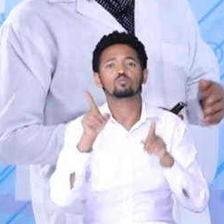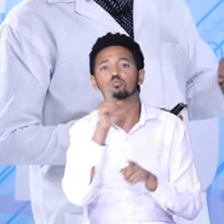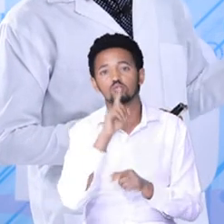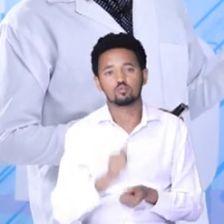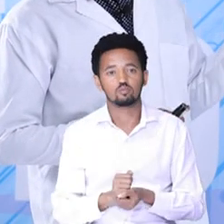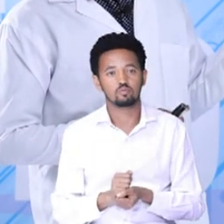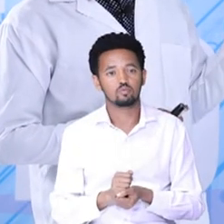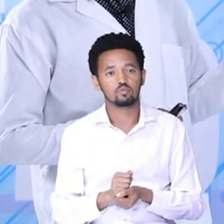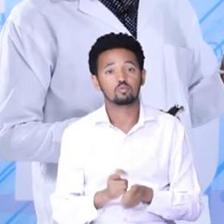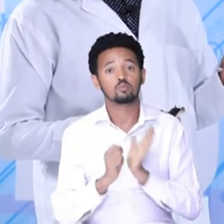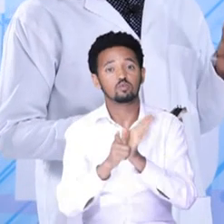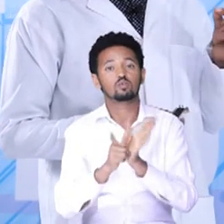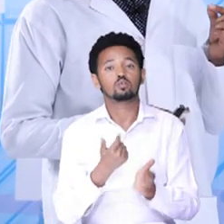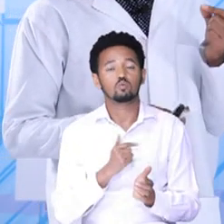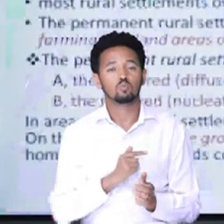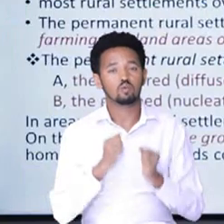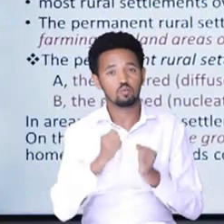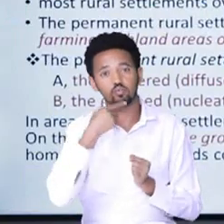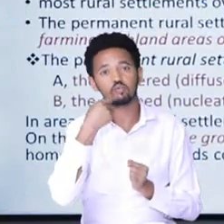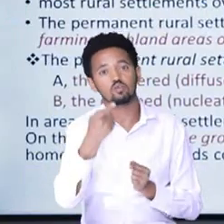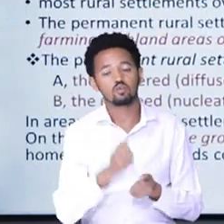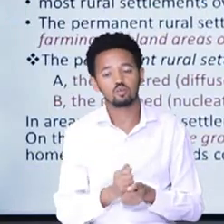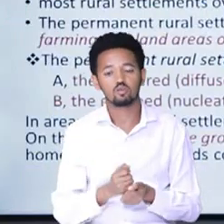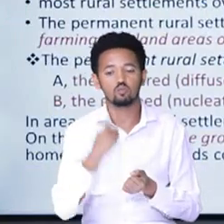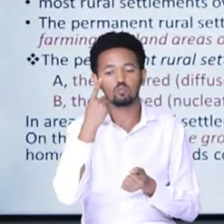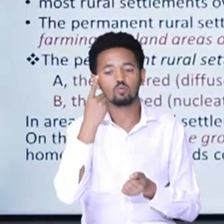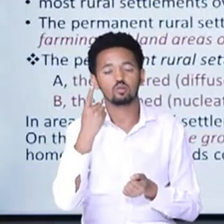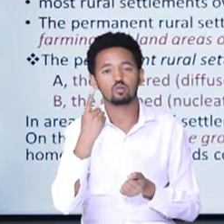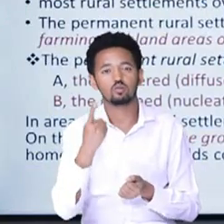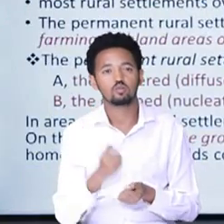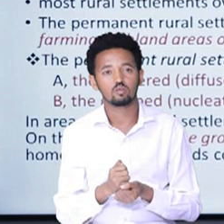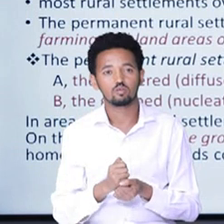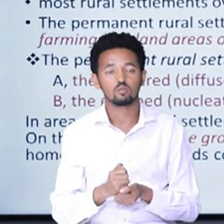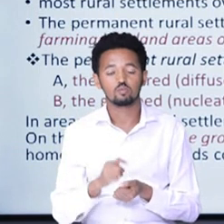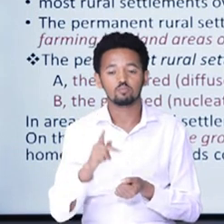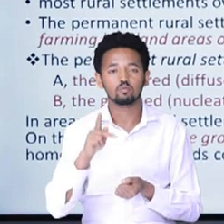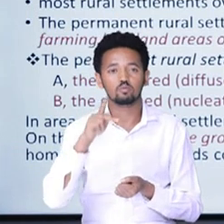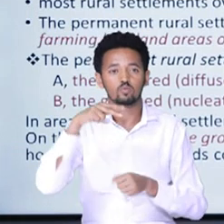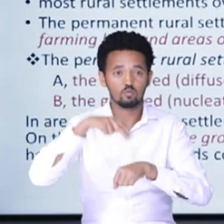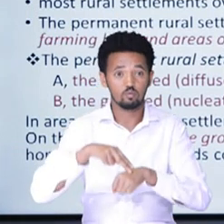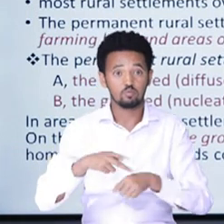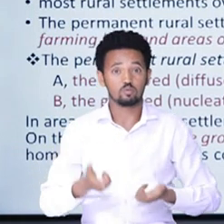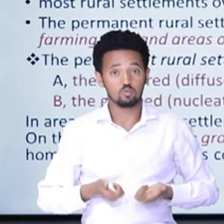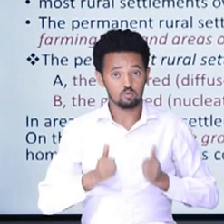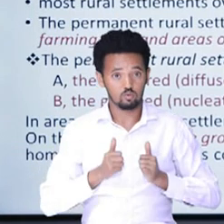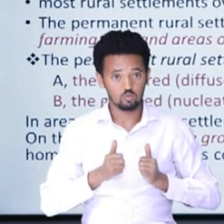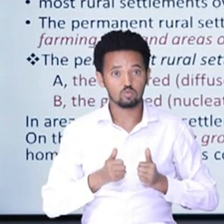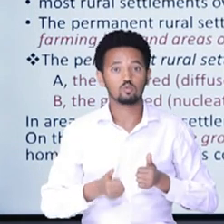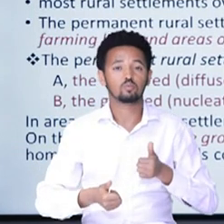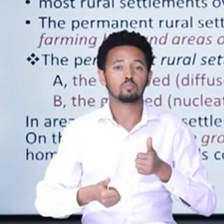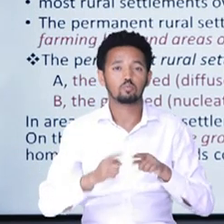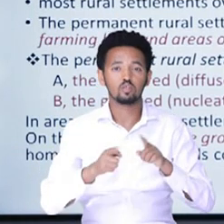For example, we say one rural settlement is permanent. But